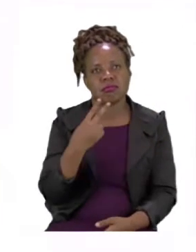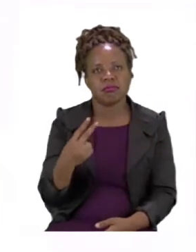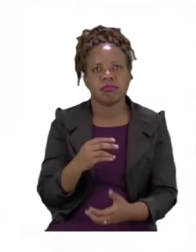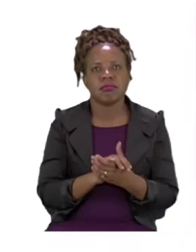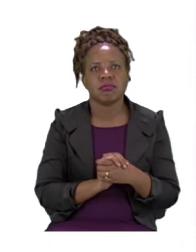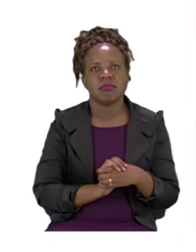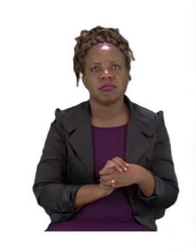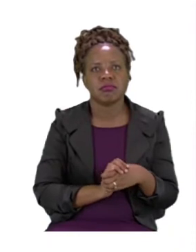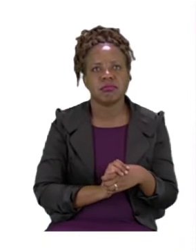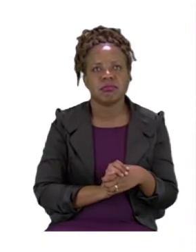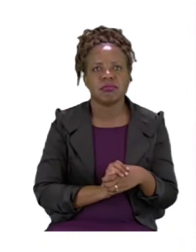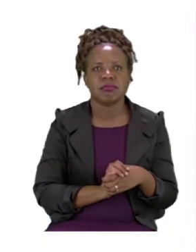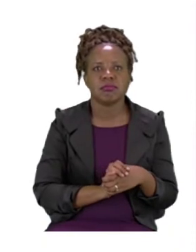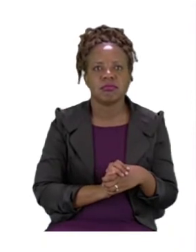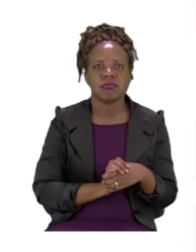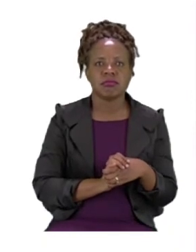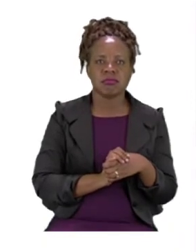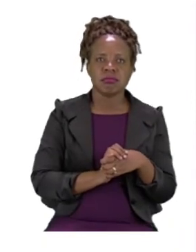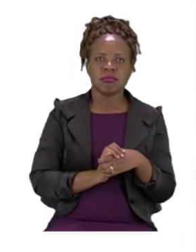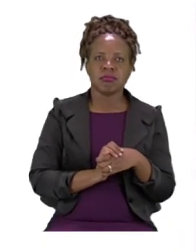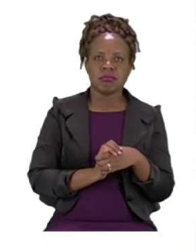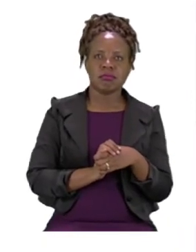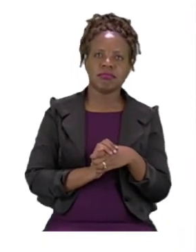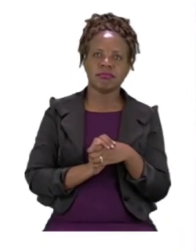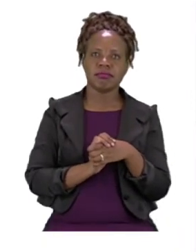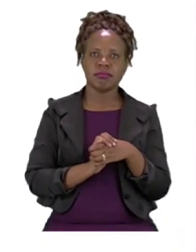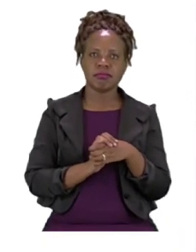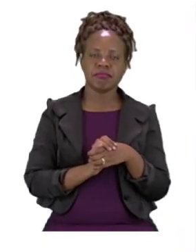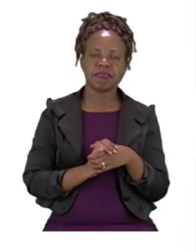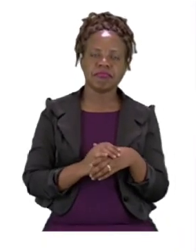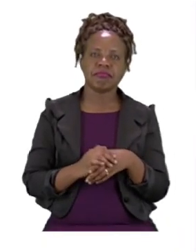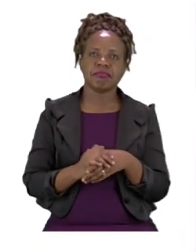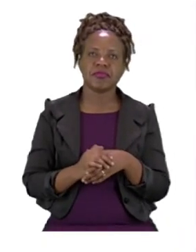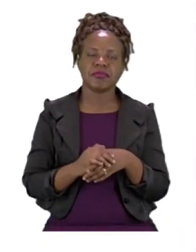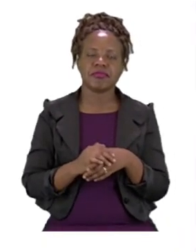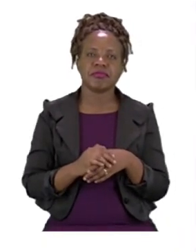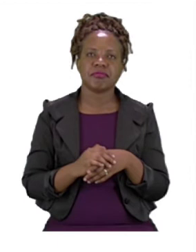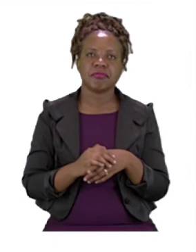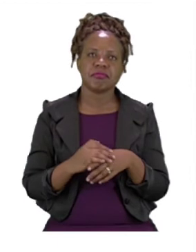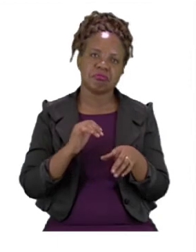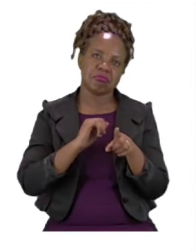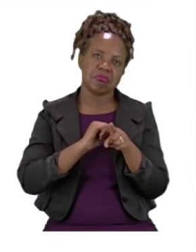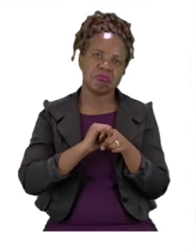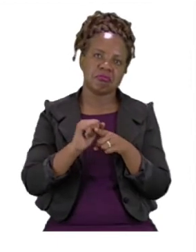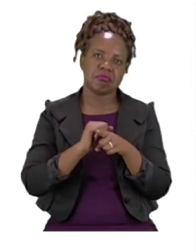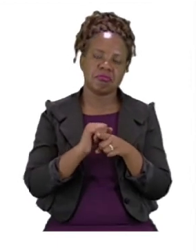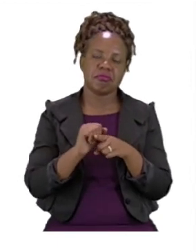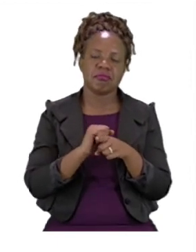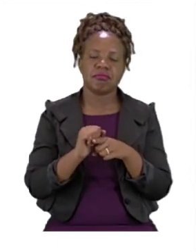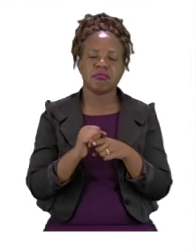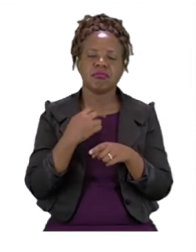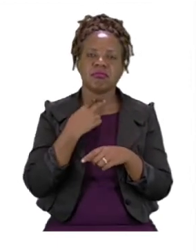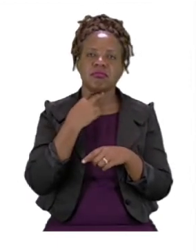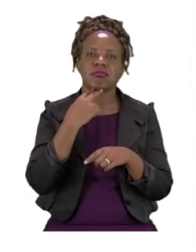On page 22, we can see that we'll be practicing our phonics, but not in the way that you think. This